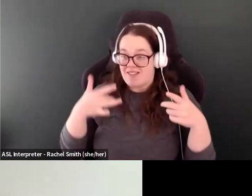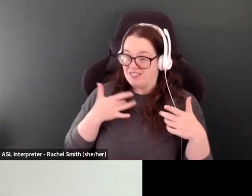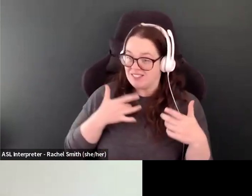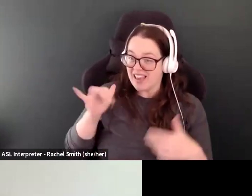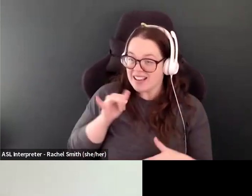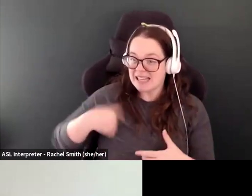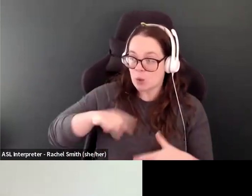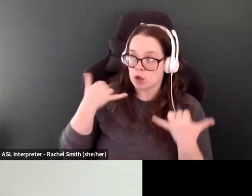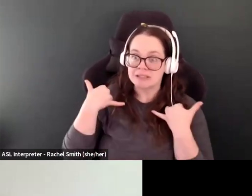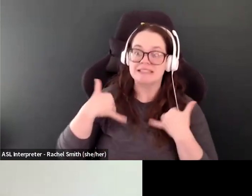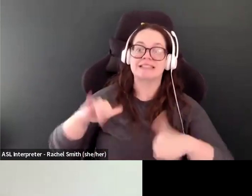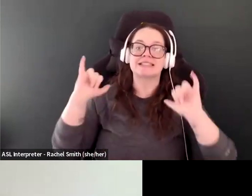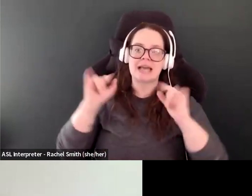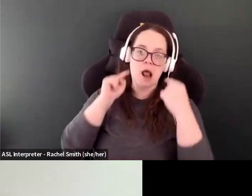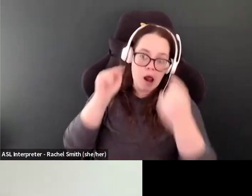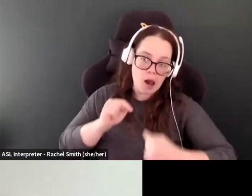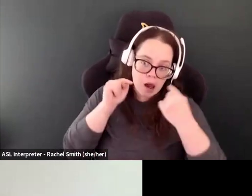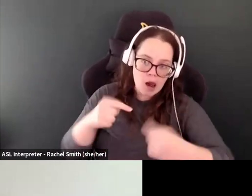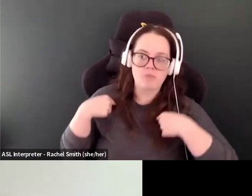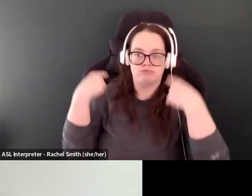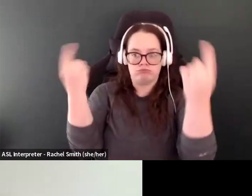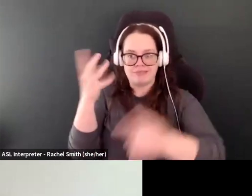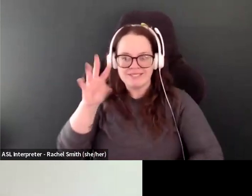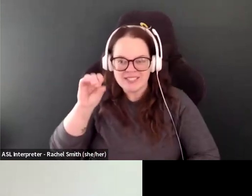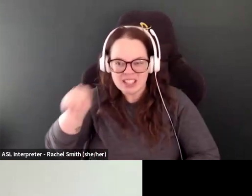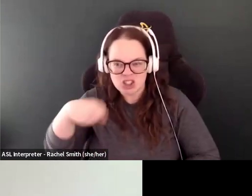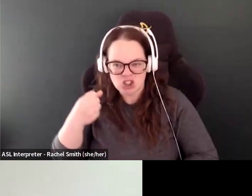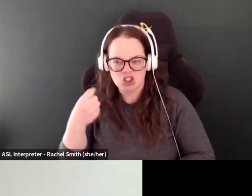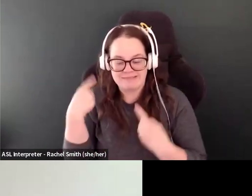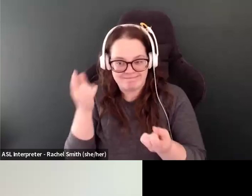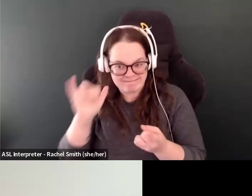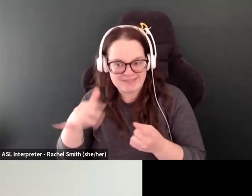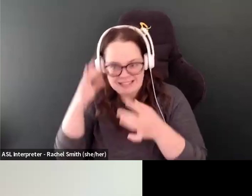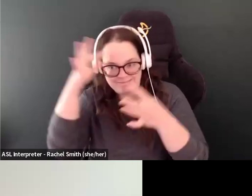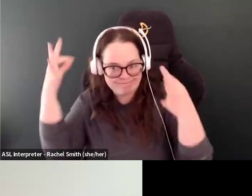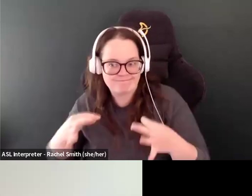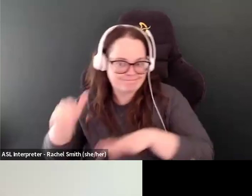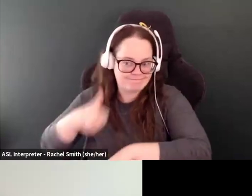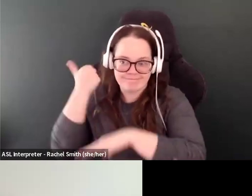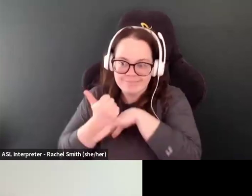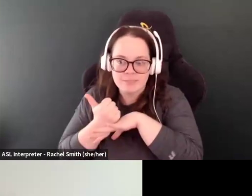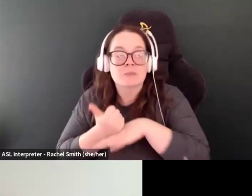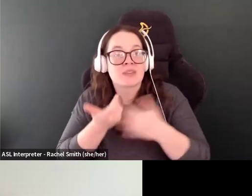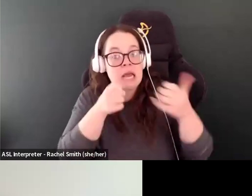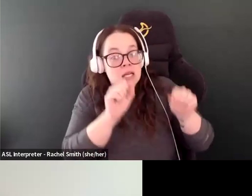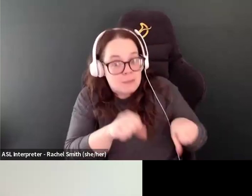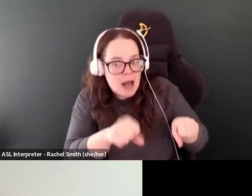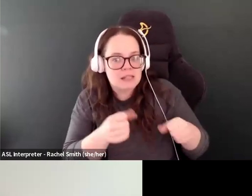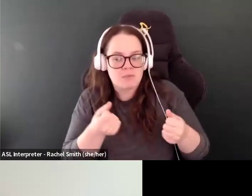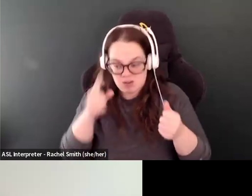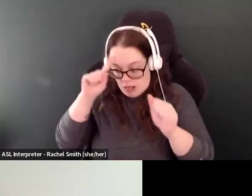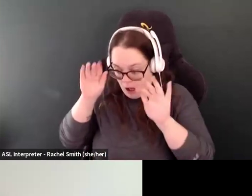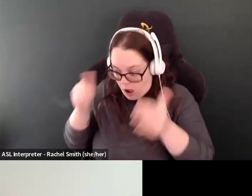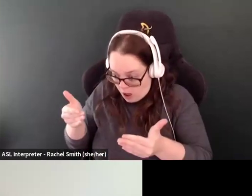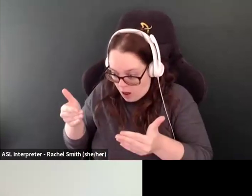been fighting that battle for 50 years. And it's possible to sort of lose sight of the advances that have been made and that things